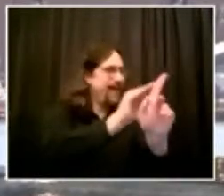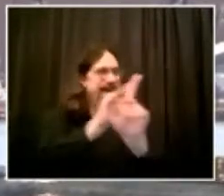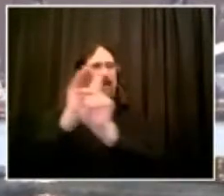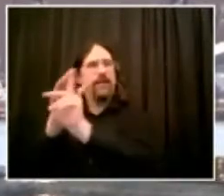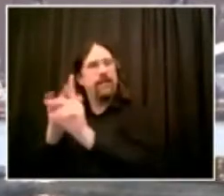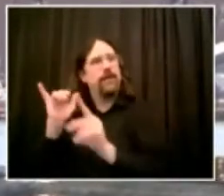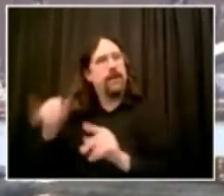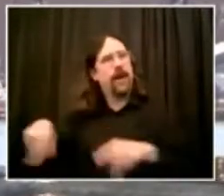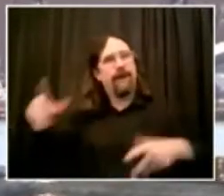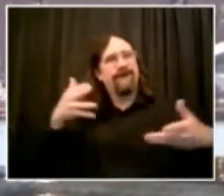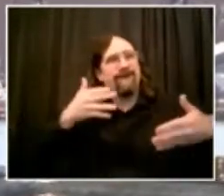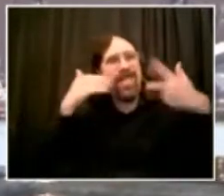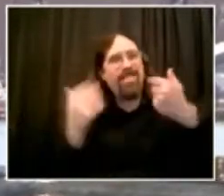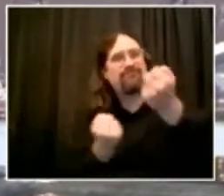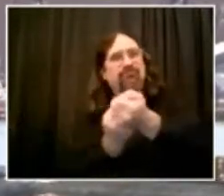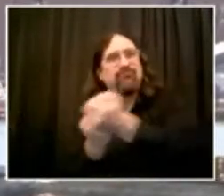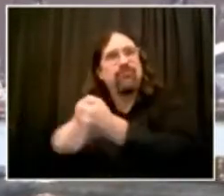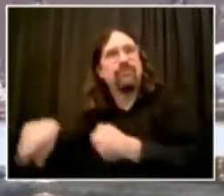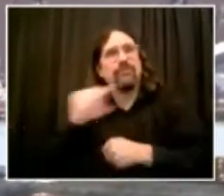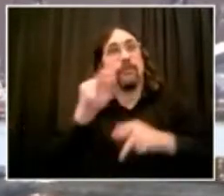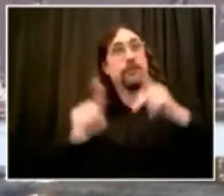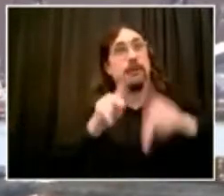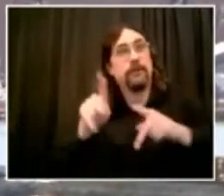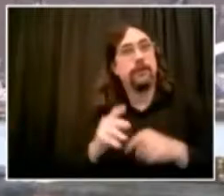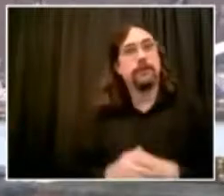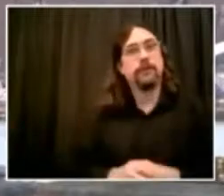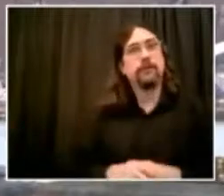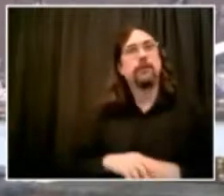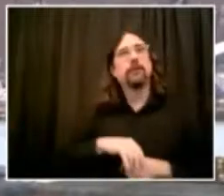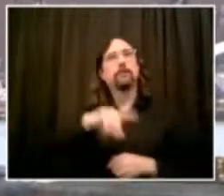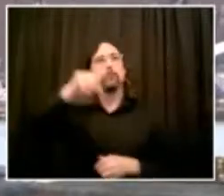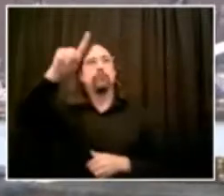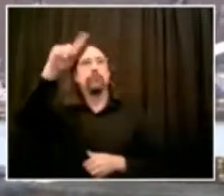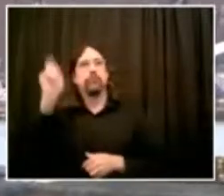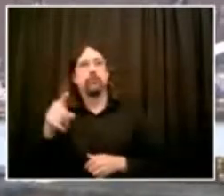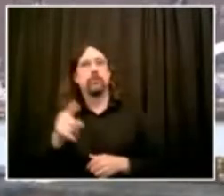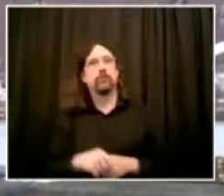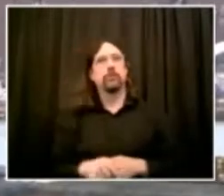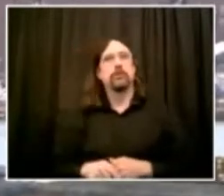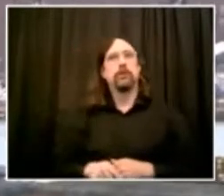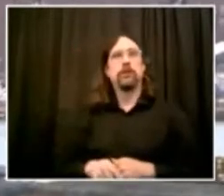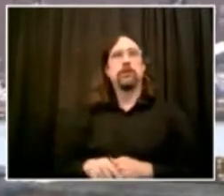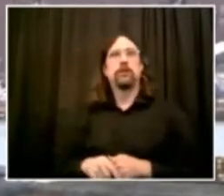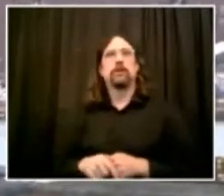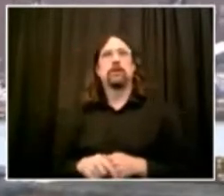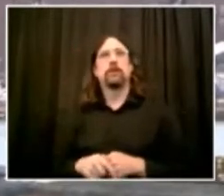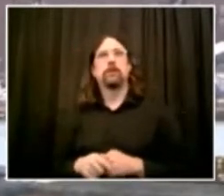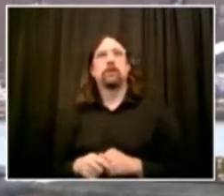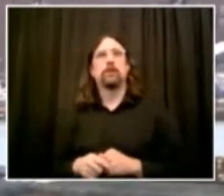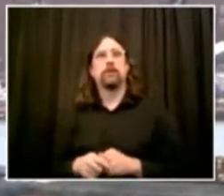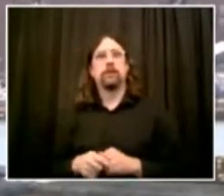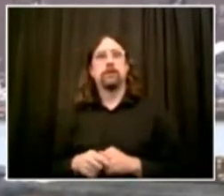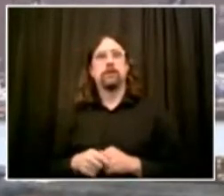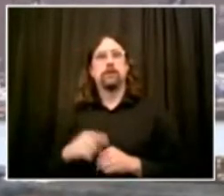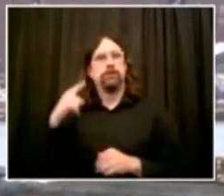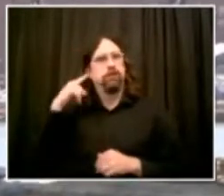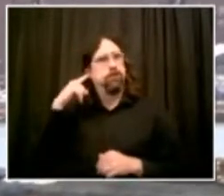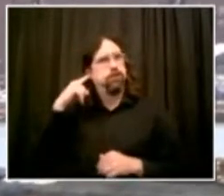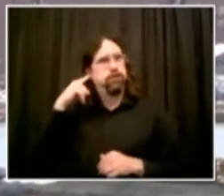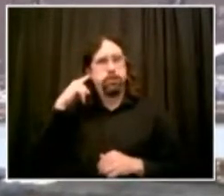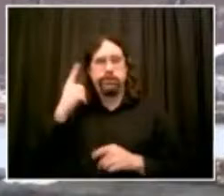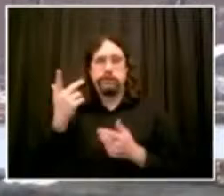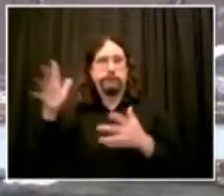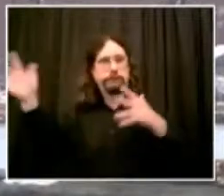Brooklyn that were caught on tape. The one who had to pull down the mask and spray, the other pushed the woman. We're hearing